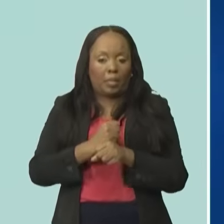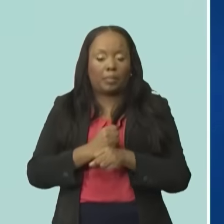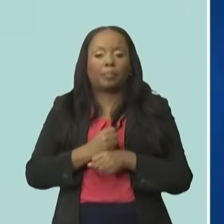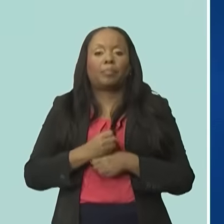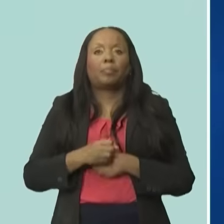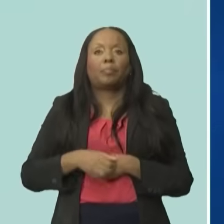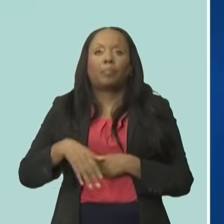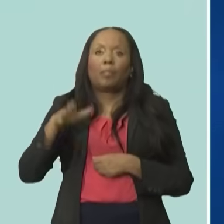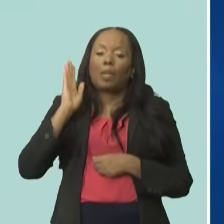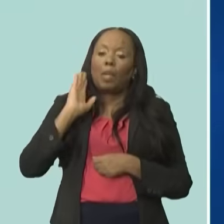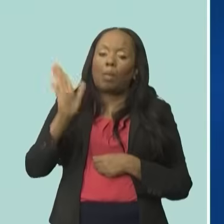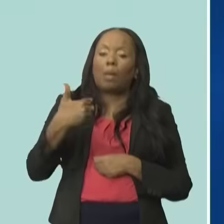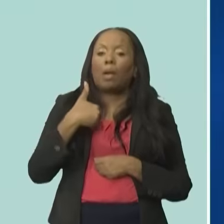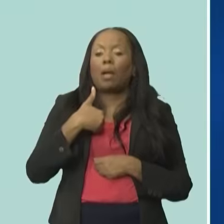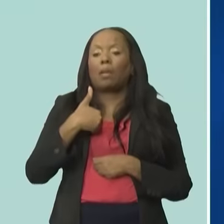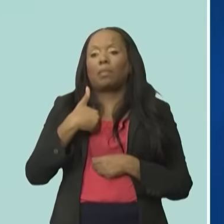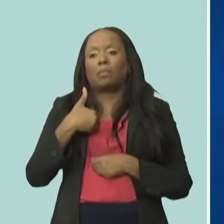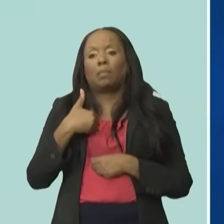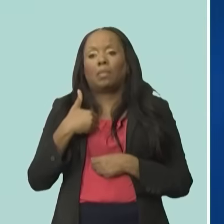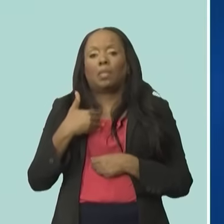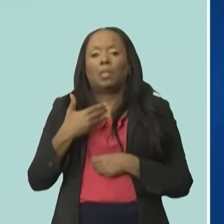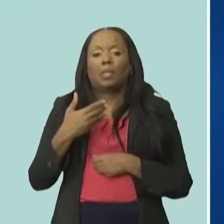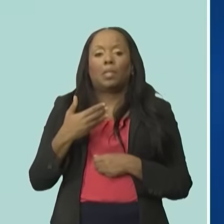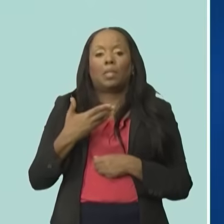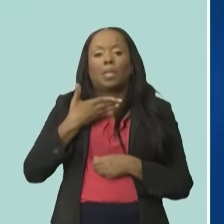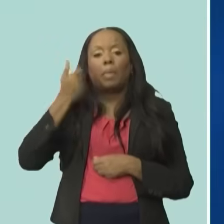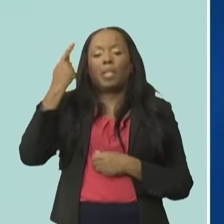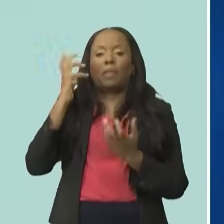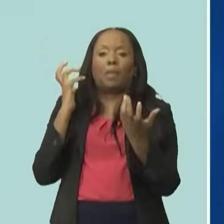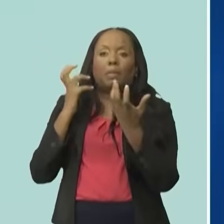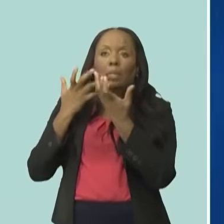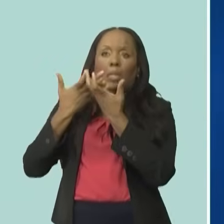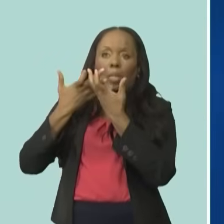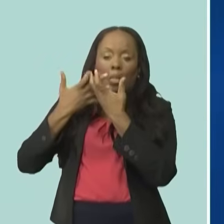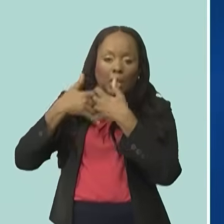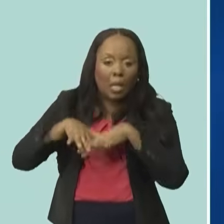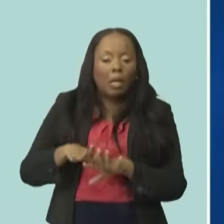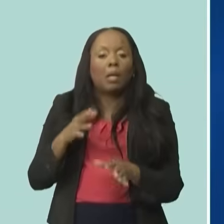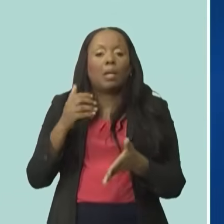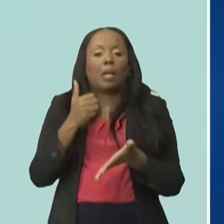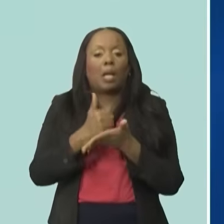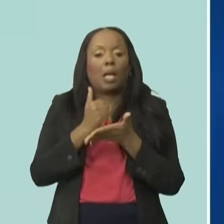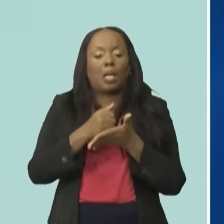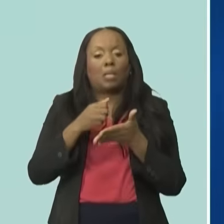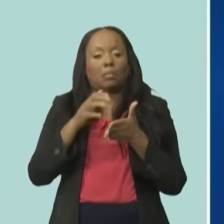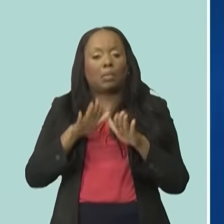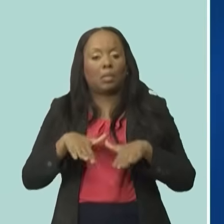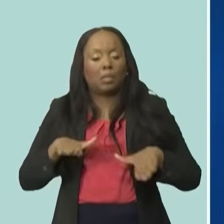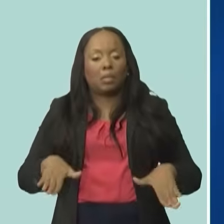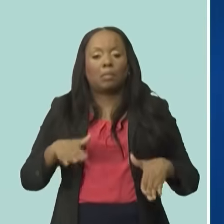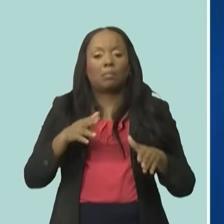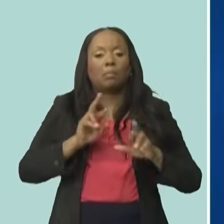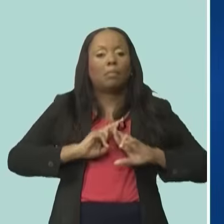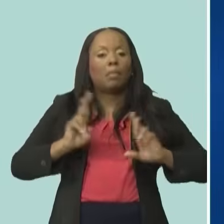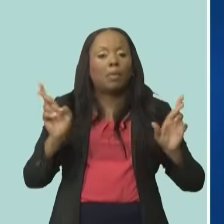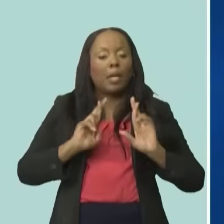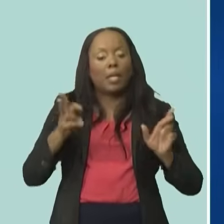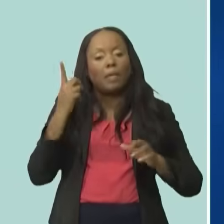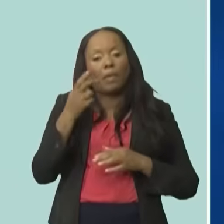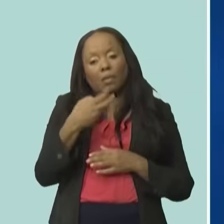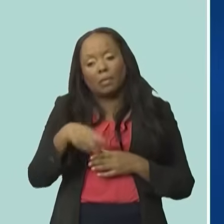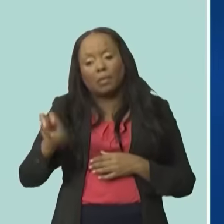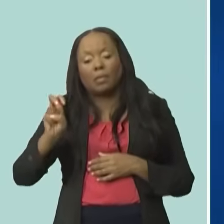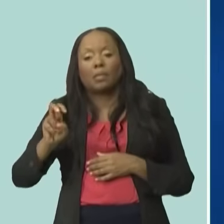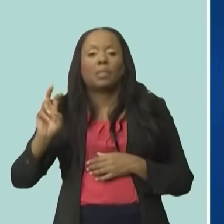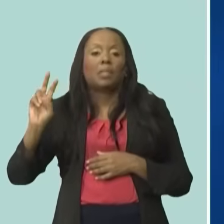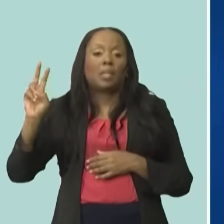for best practice and help better prepare our children for primary education. Now, the Ministry of Educational